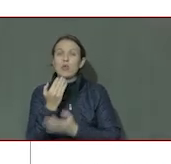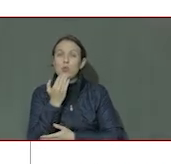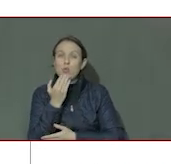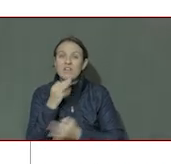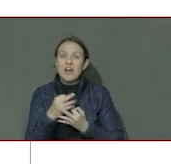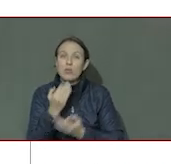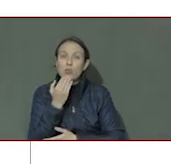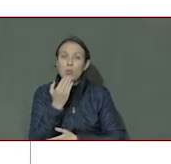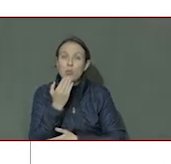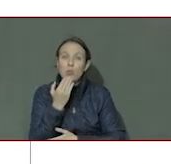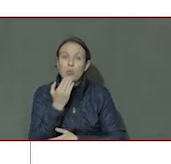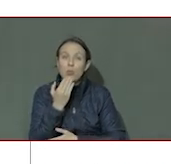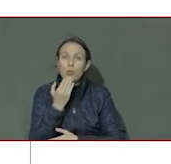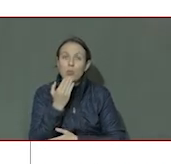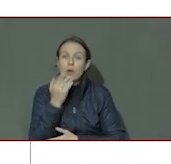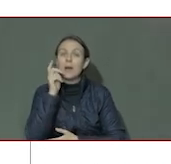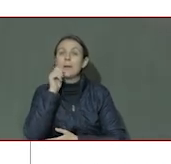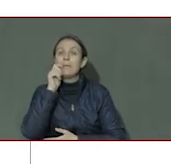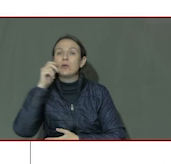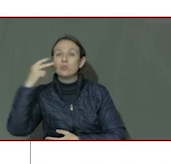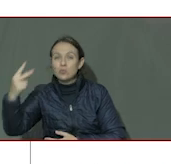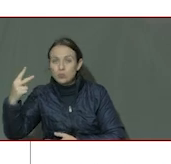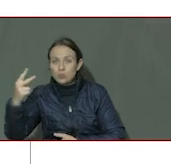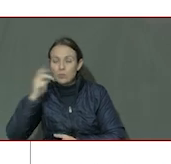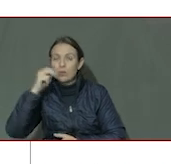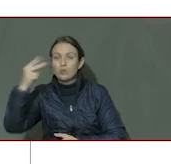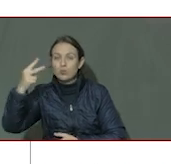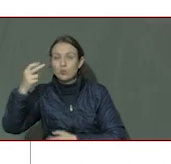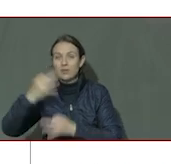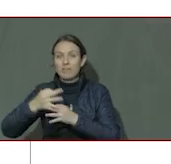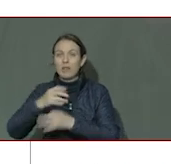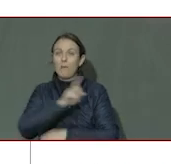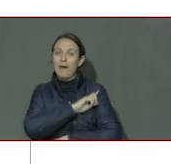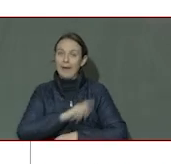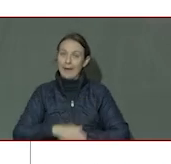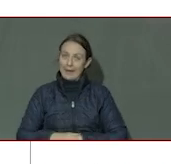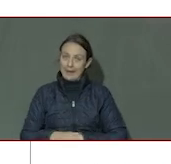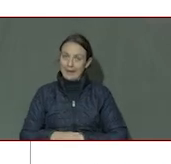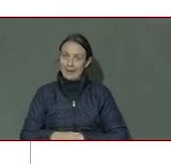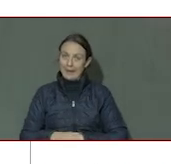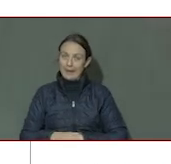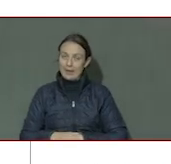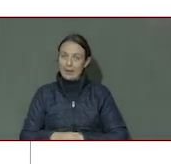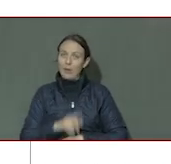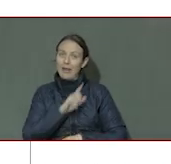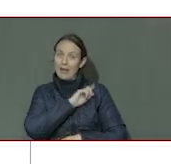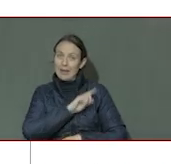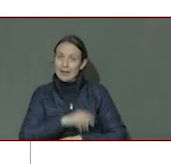2? It's male 2, right? Why is he the father?